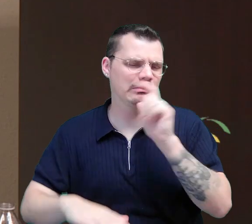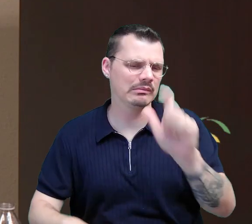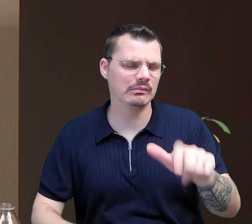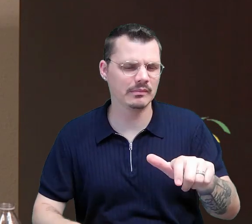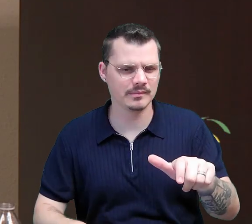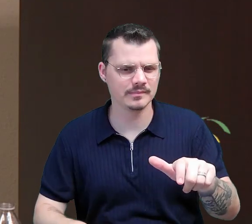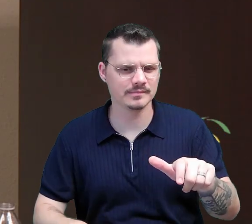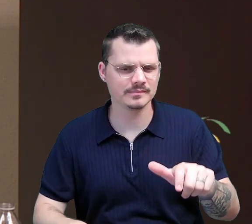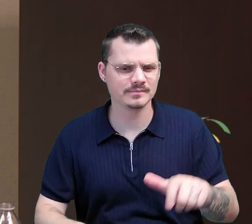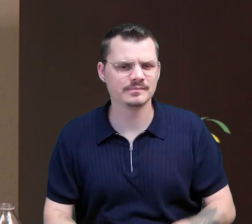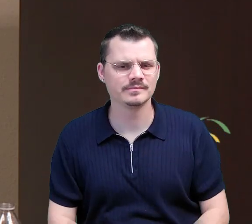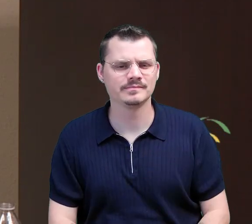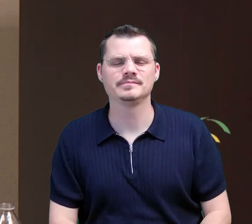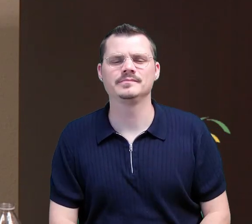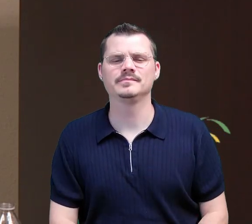medicine.